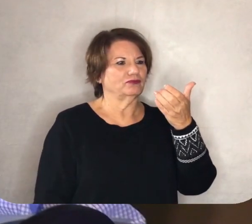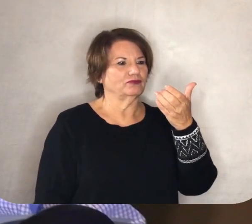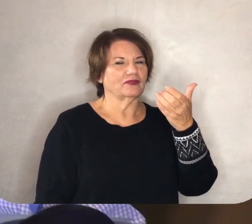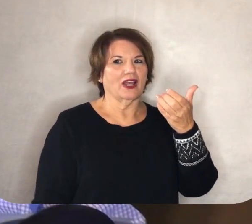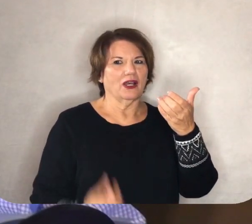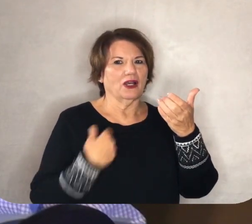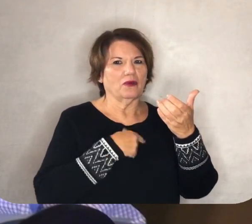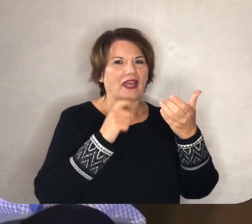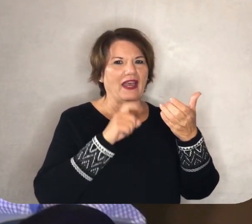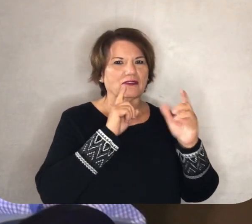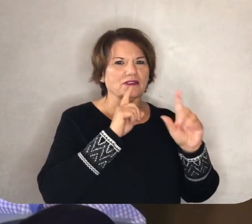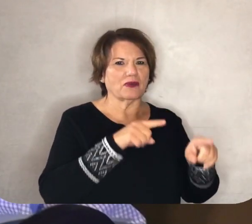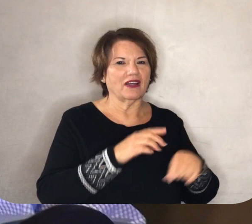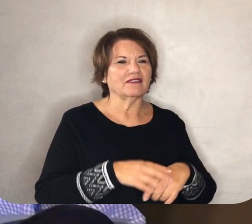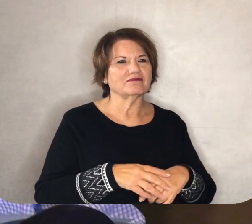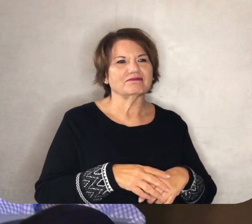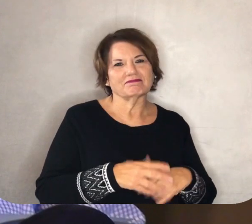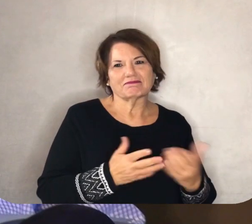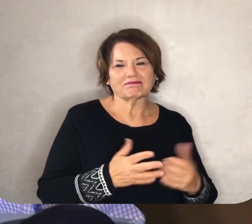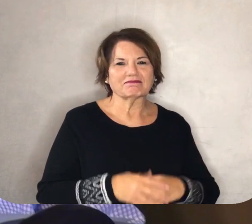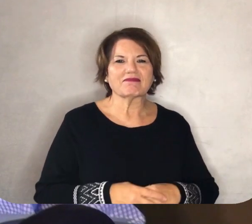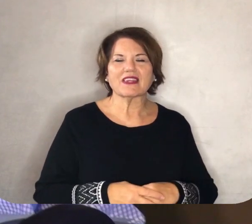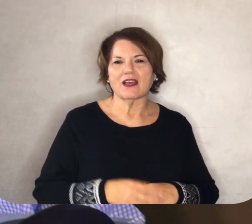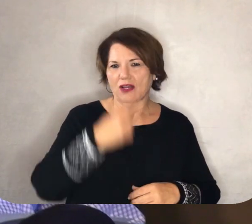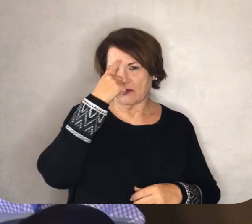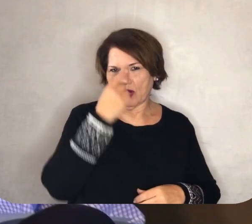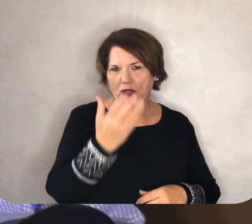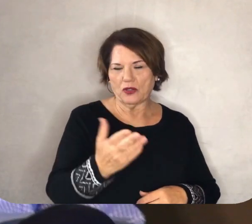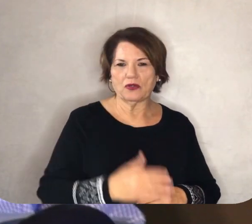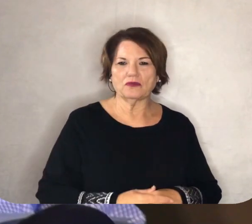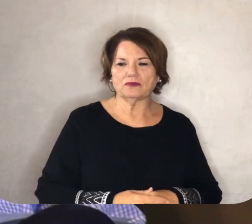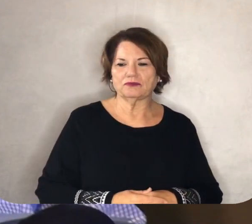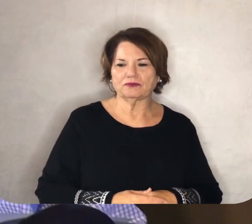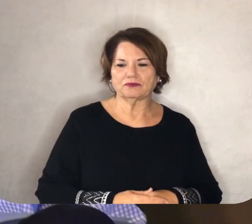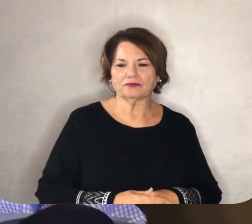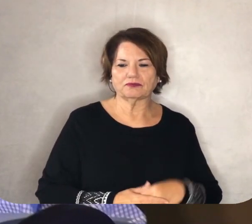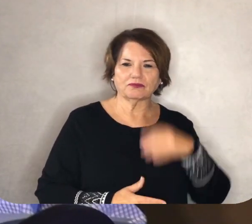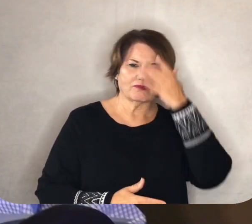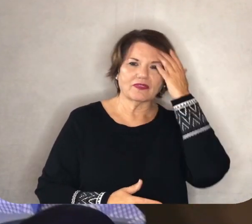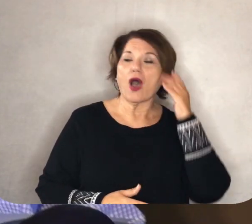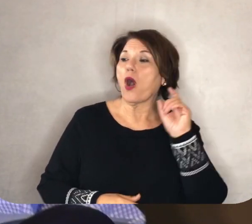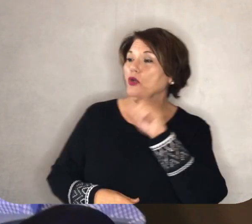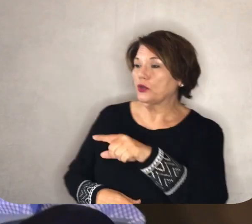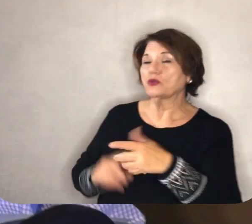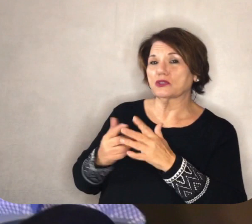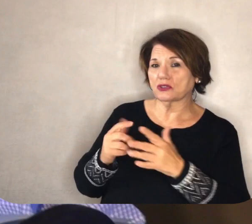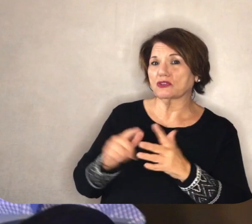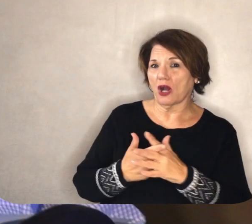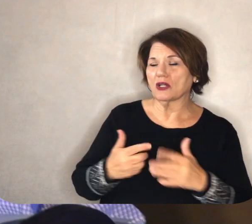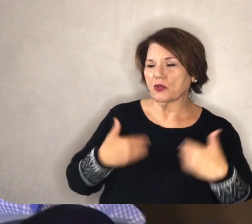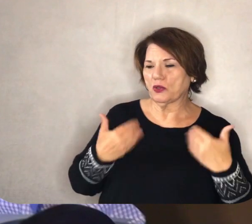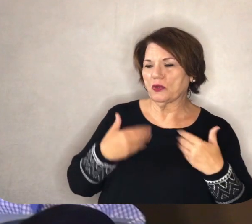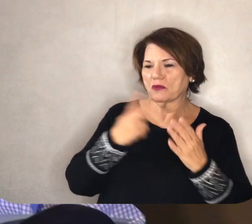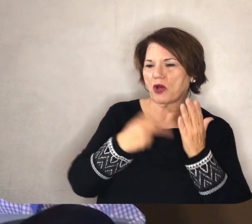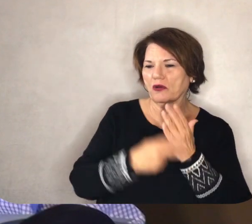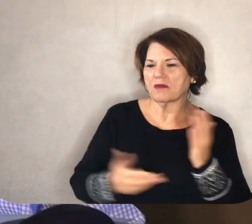have an appropriate response. For you, you're starting Renew on Tuesday. Back in the